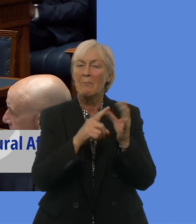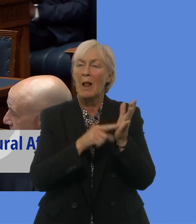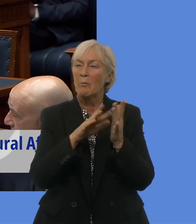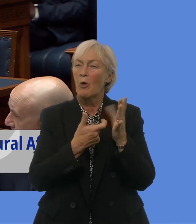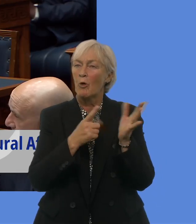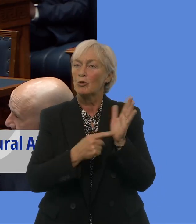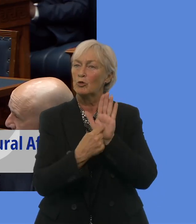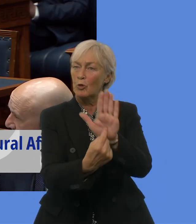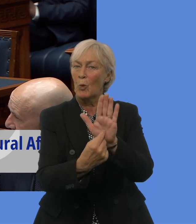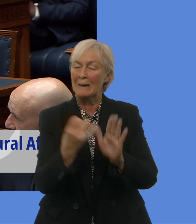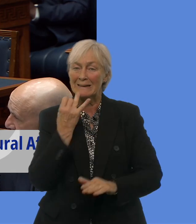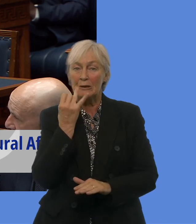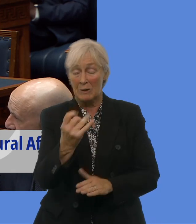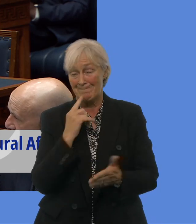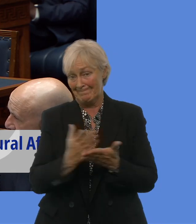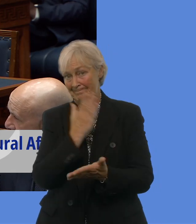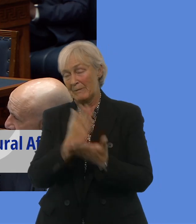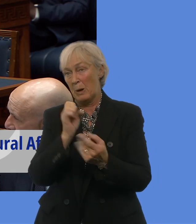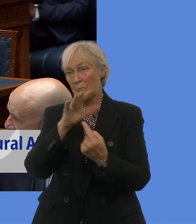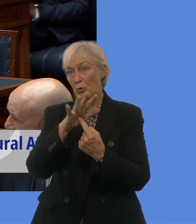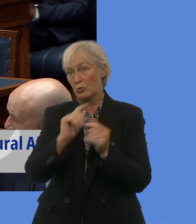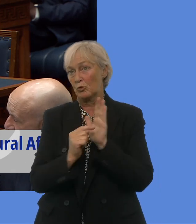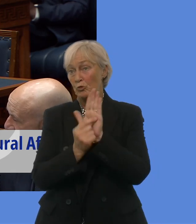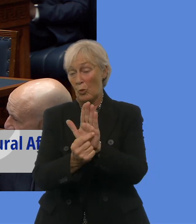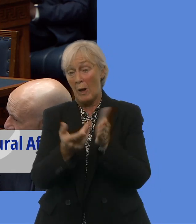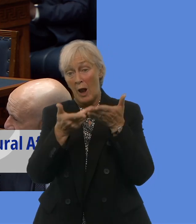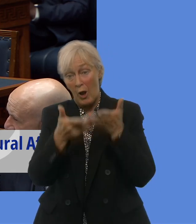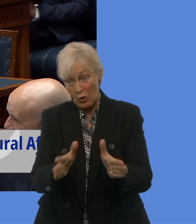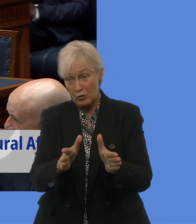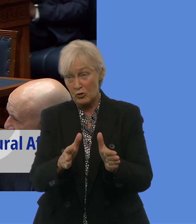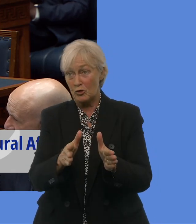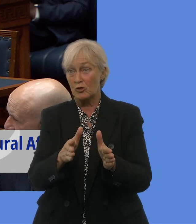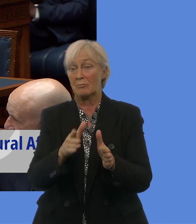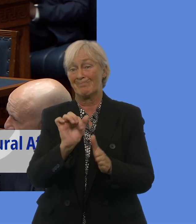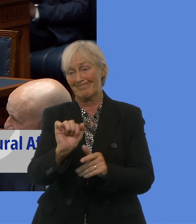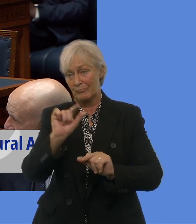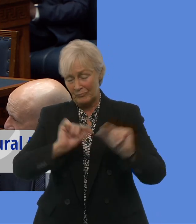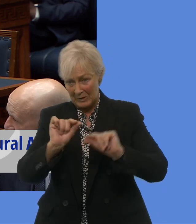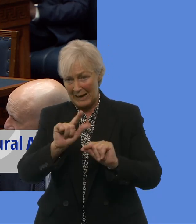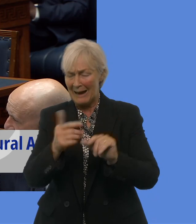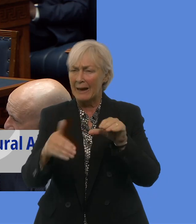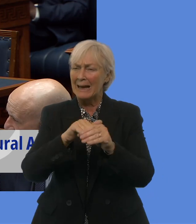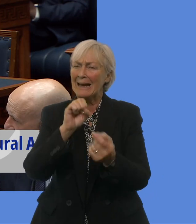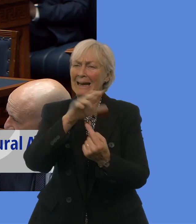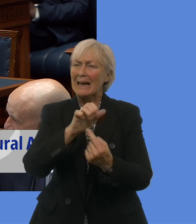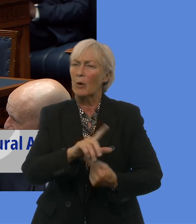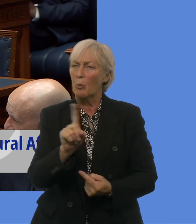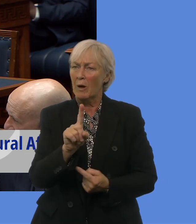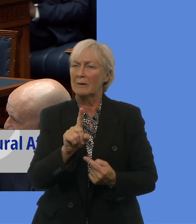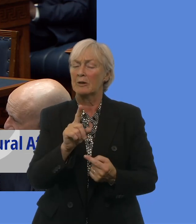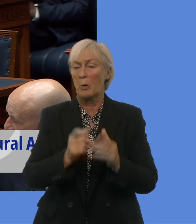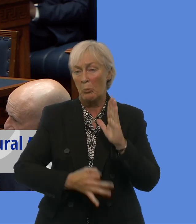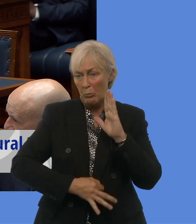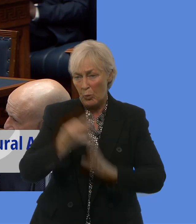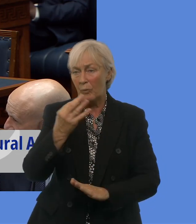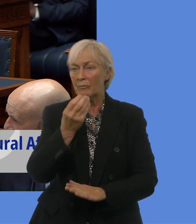week, because it's really important that we follow on from actually launching the strategy. And one of the key priorities within that is to enable improved